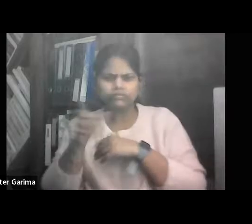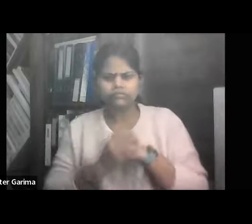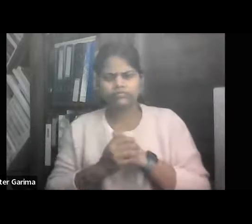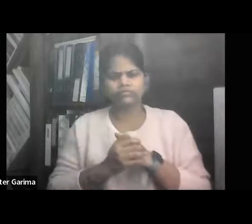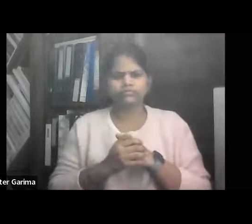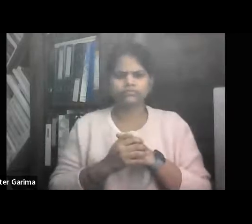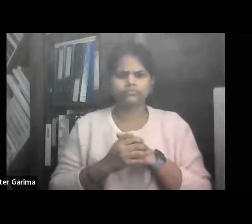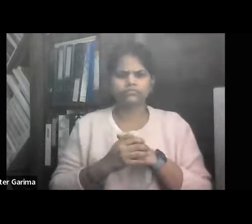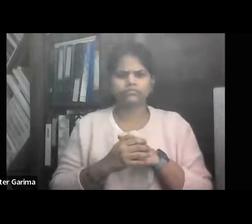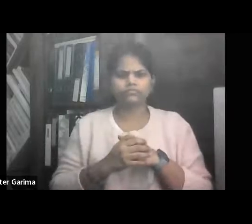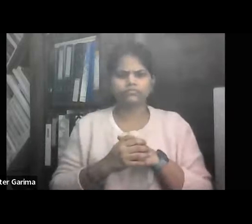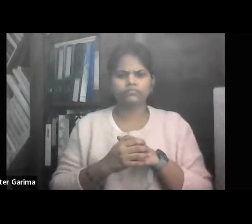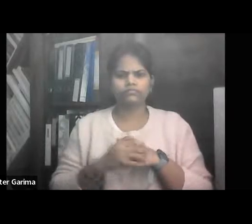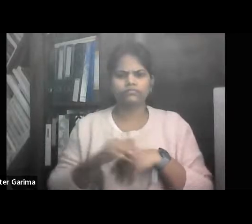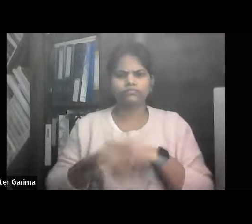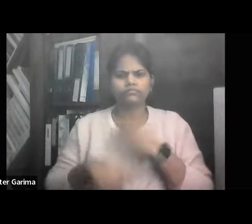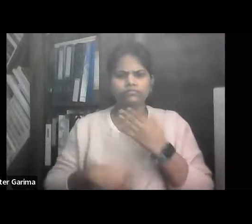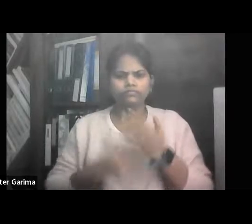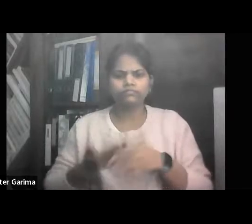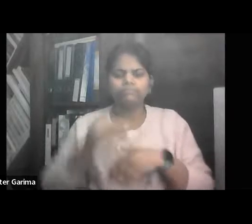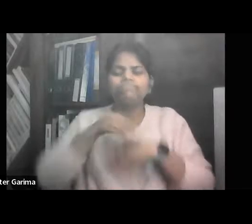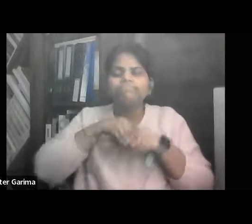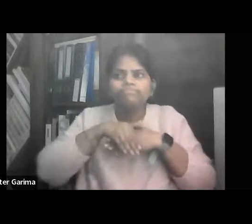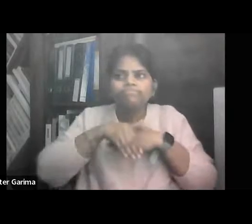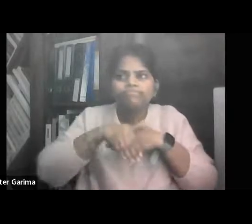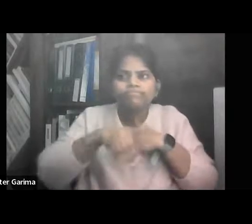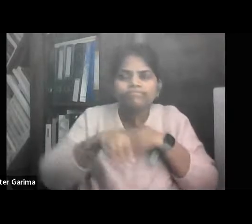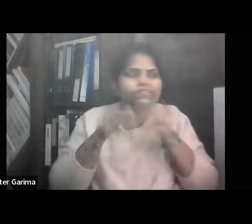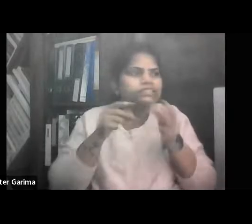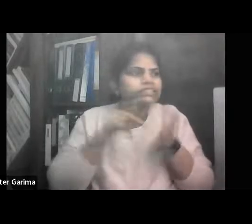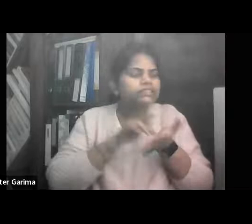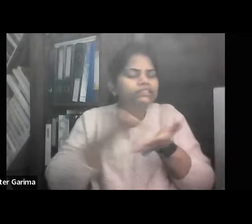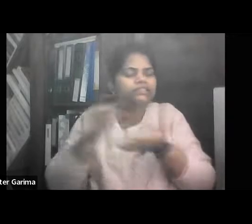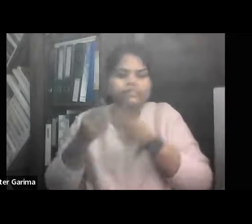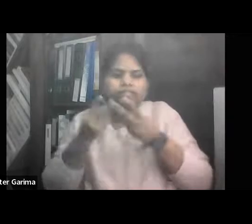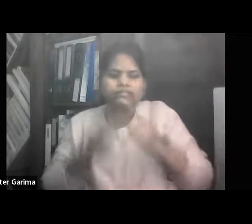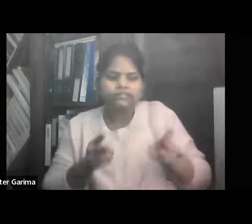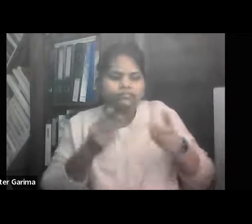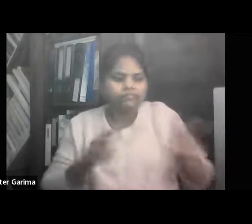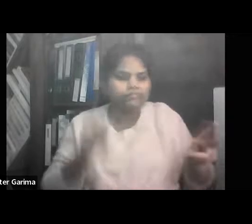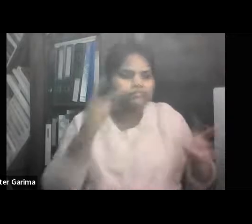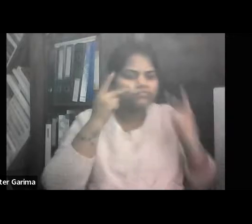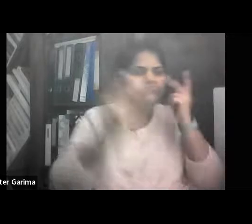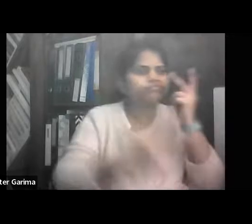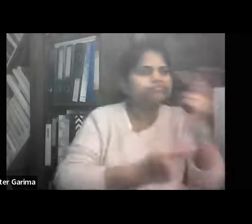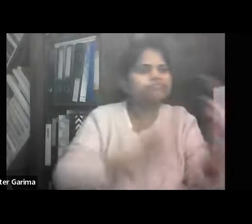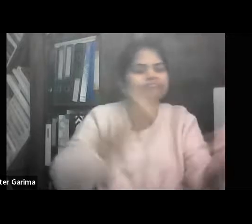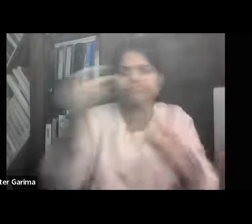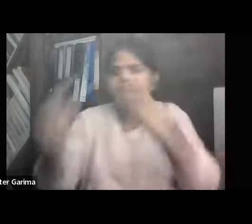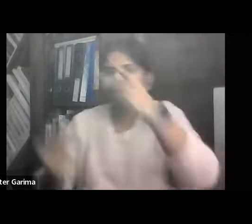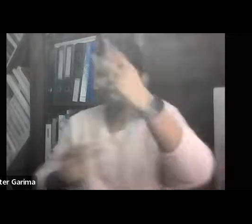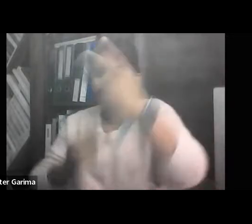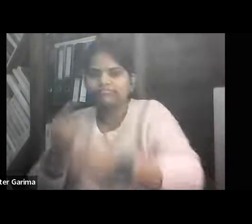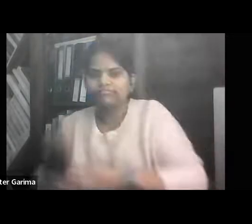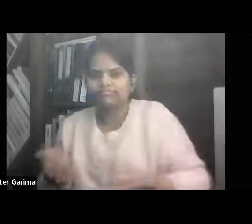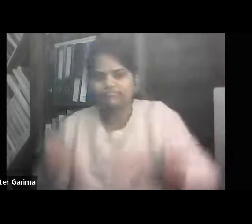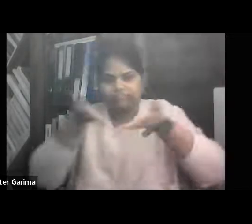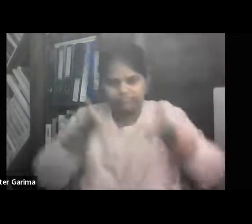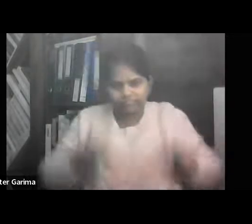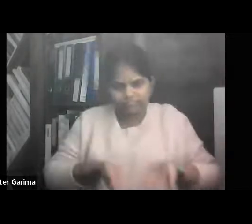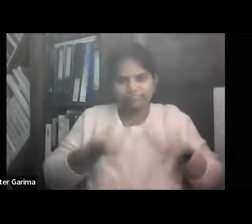and then I continued to explore different avenues, and here I have come, and that's a very